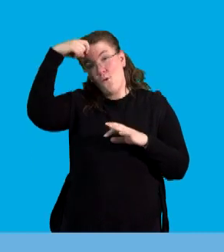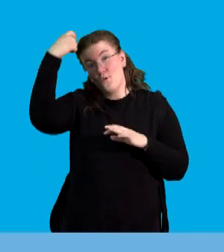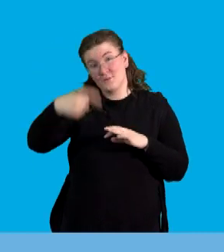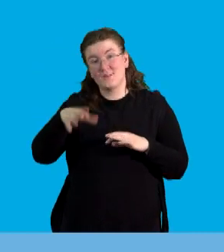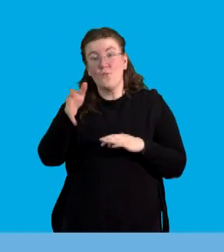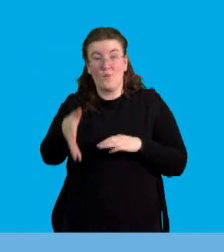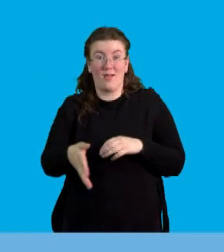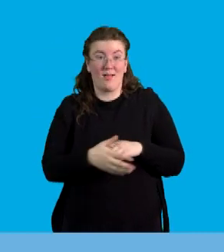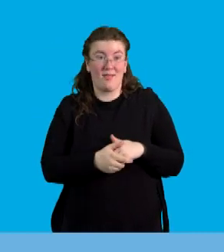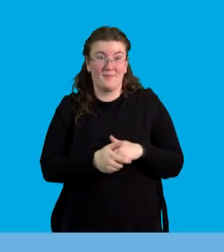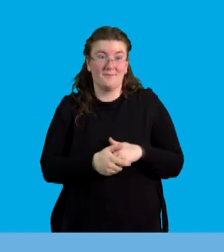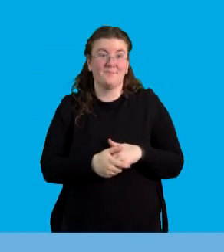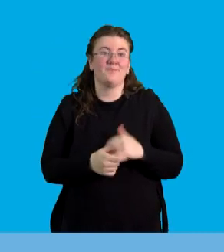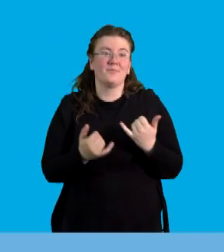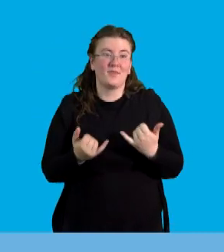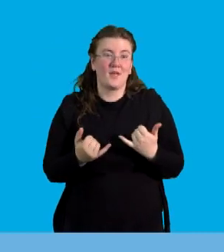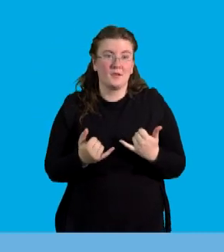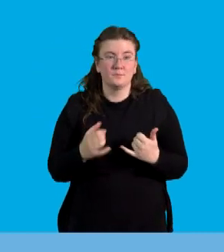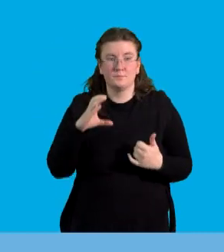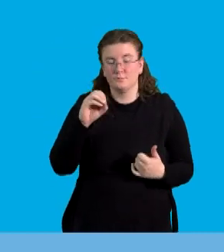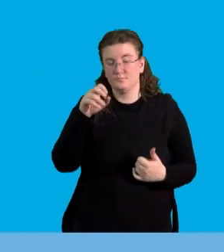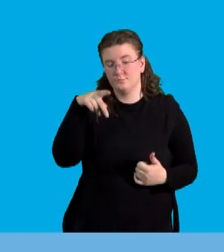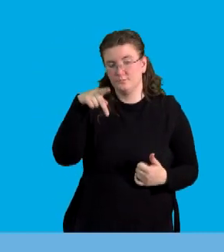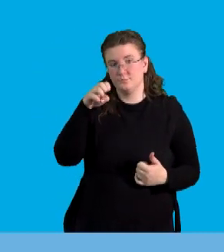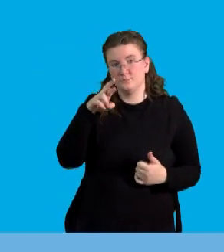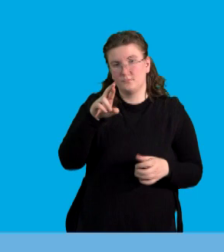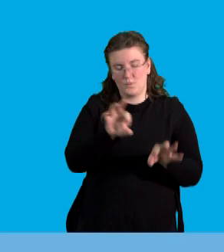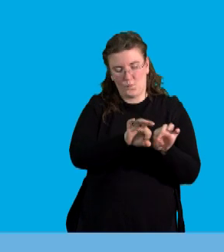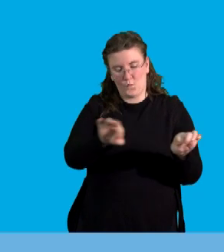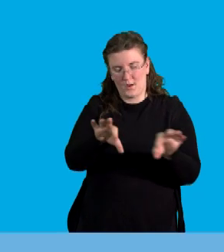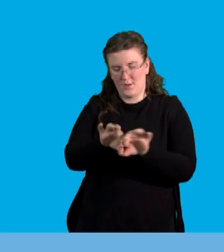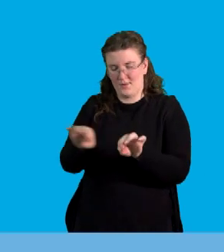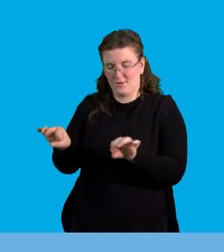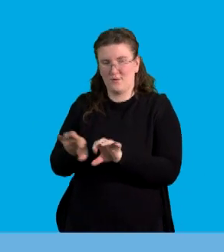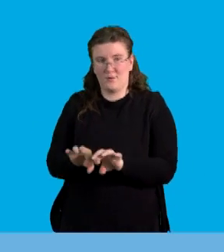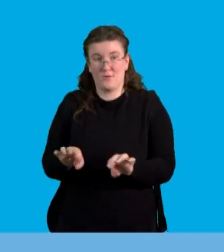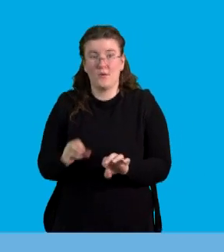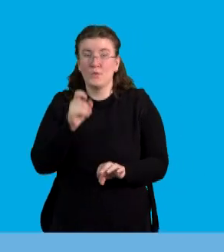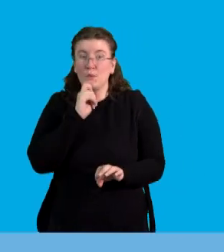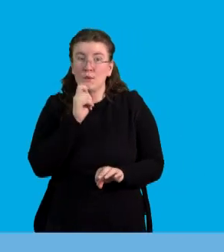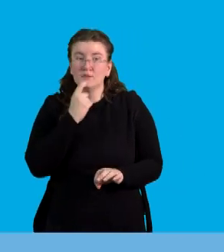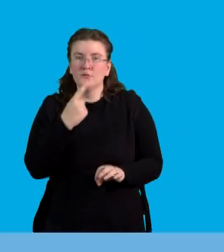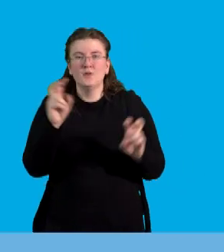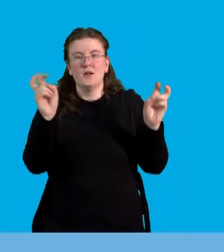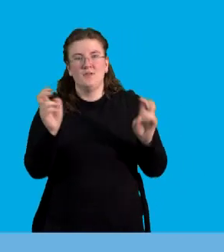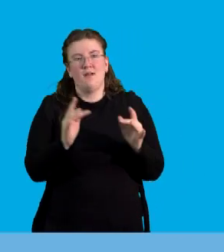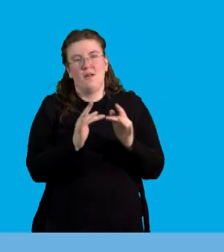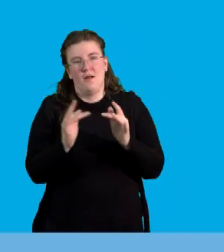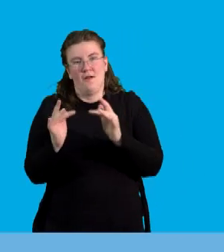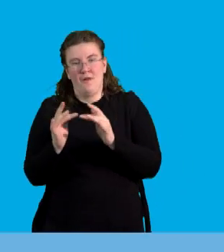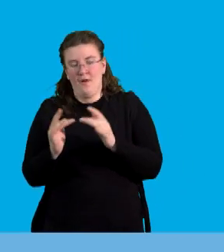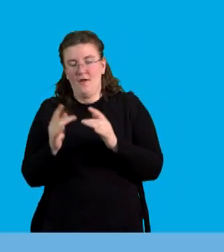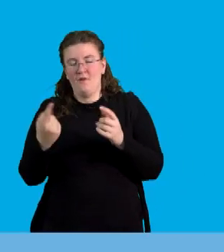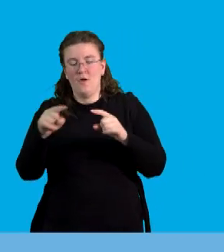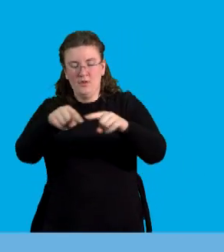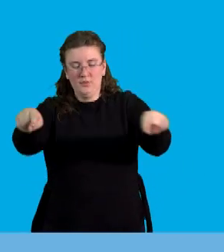Now, copper wires, those are mostly commonly used as electric connecting wires in circuits due to